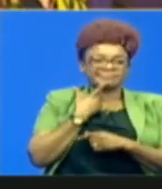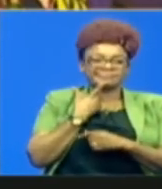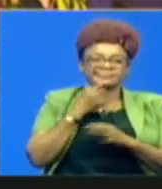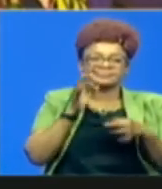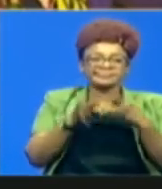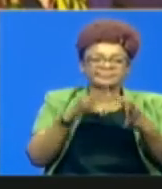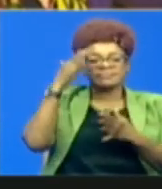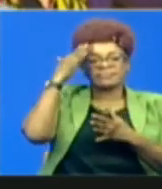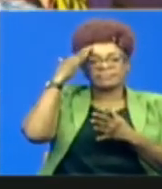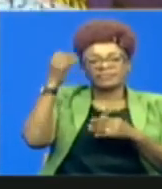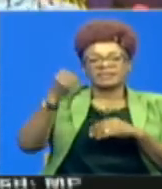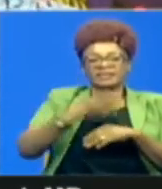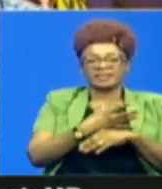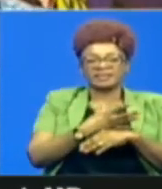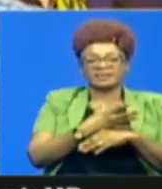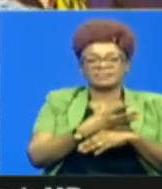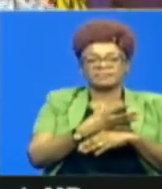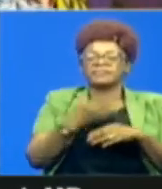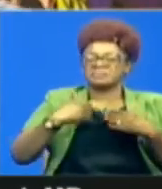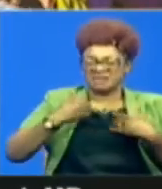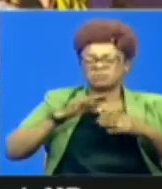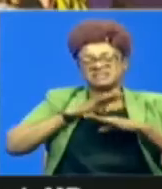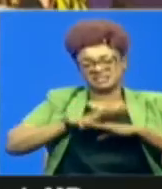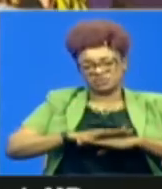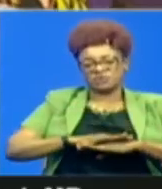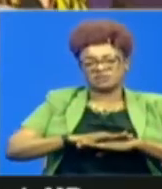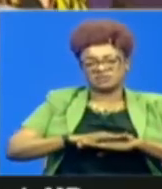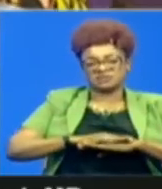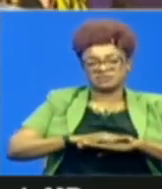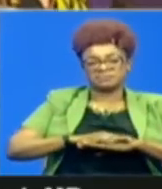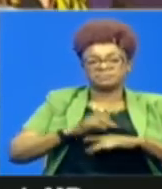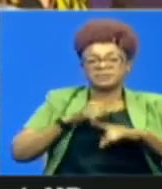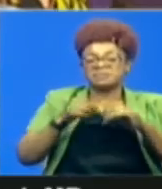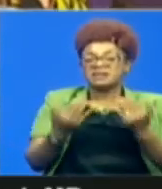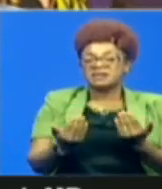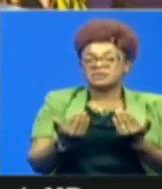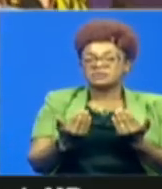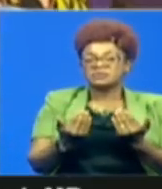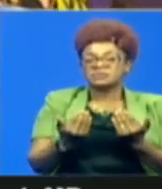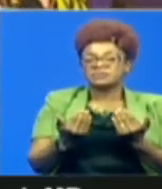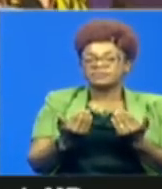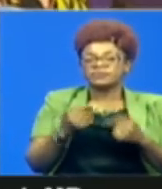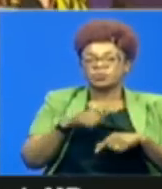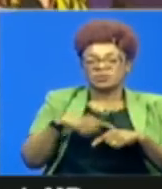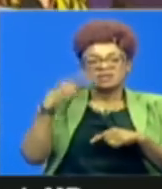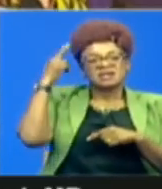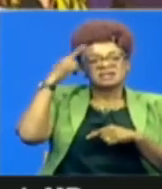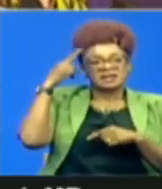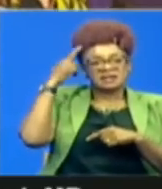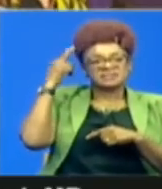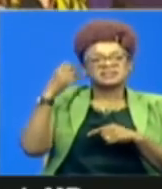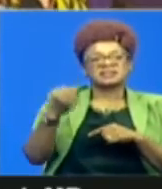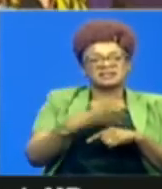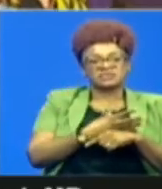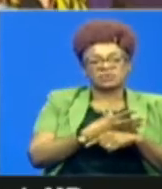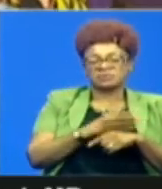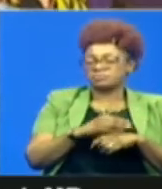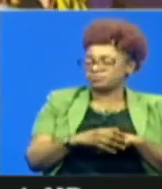cancer, I'll be settled, you know, I will be settled. But now when I got to realize it's cancer, I will not